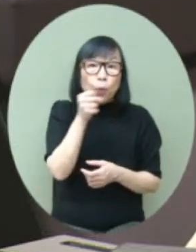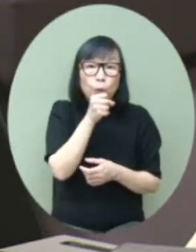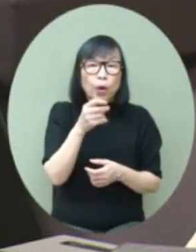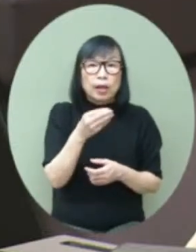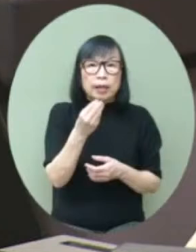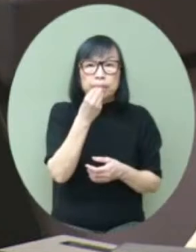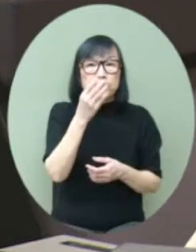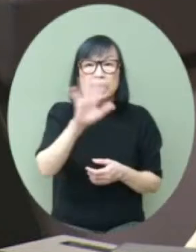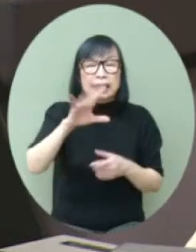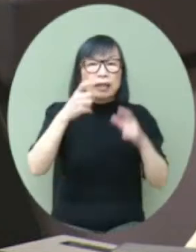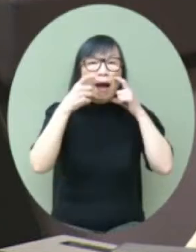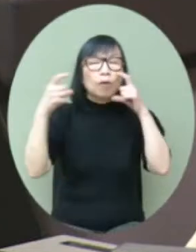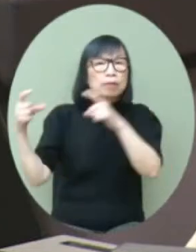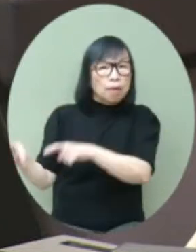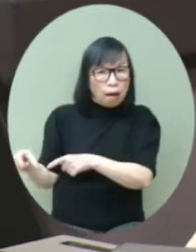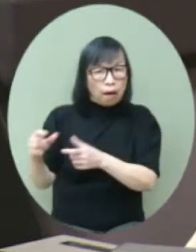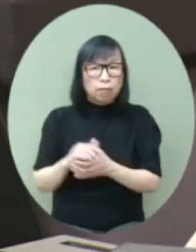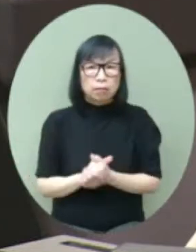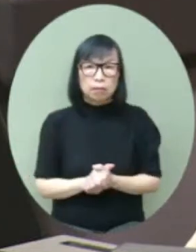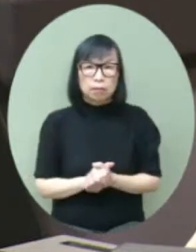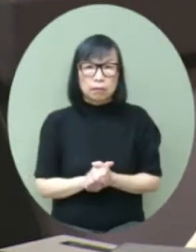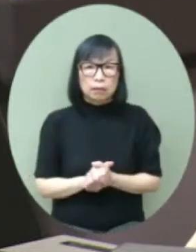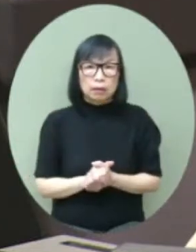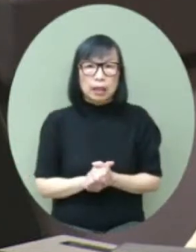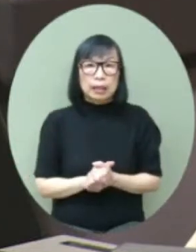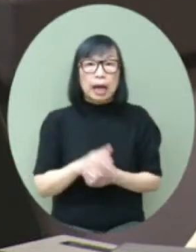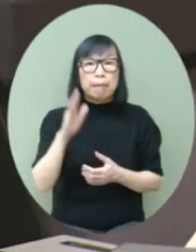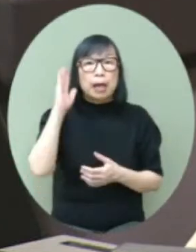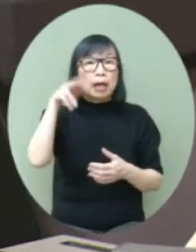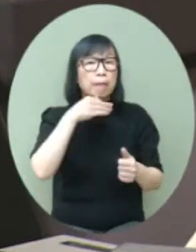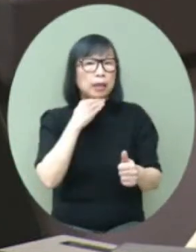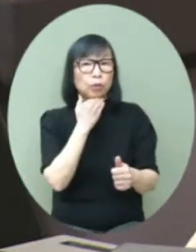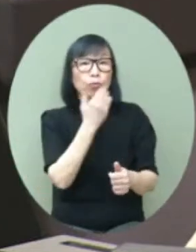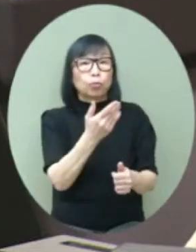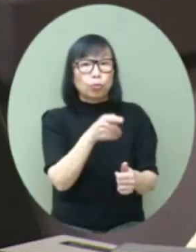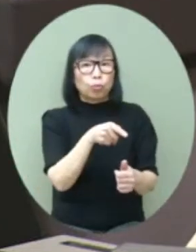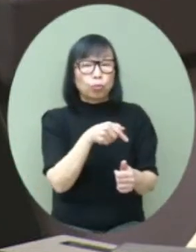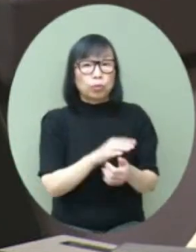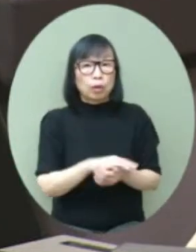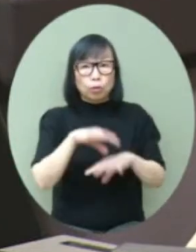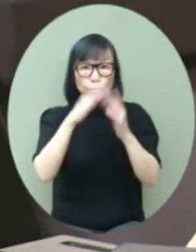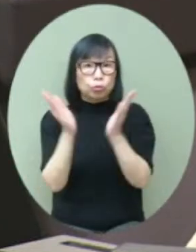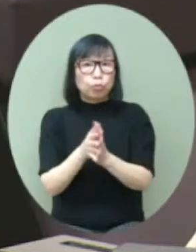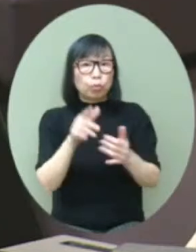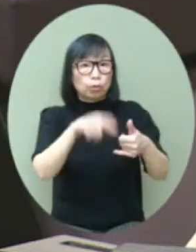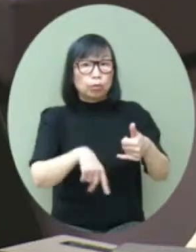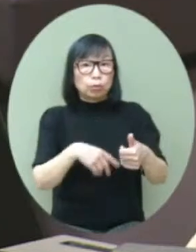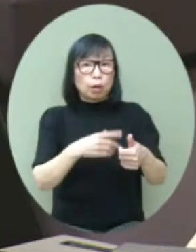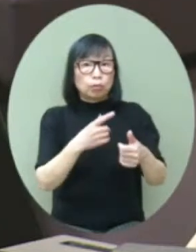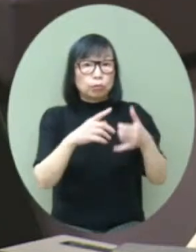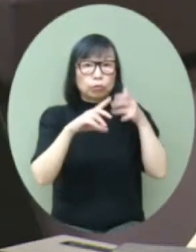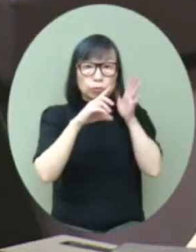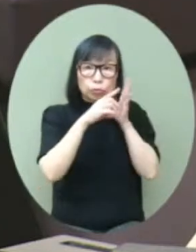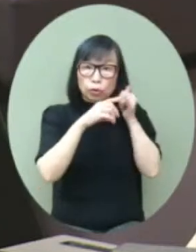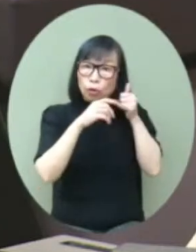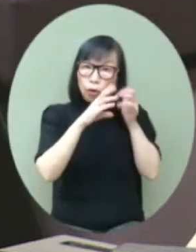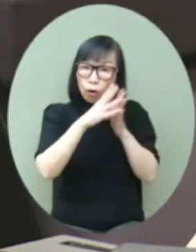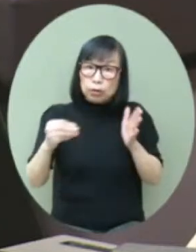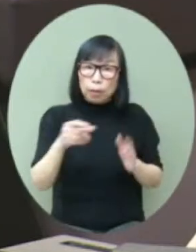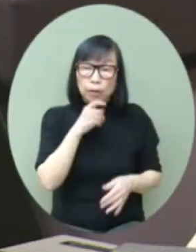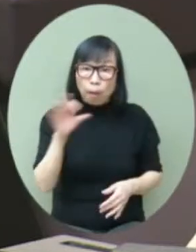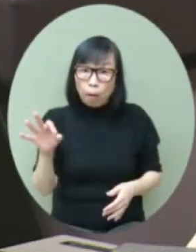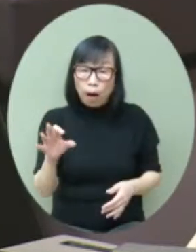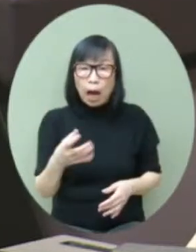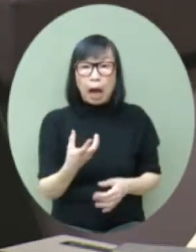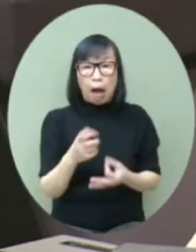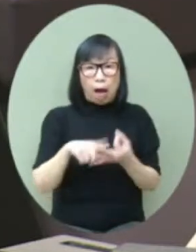Also, while they were not wearing masks when they were eating or singing, will these people be prosecuted? Did all these